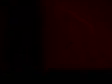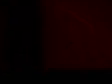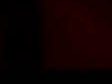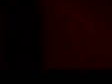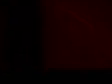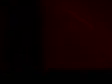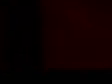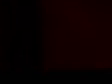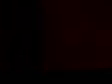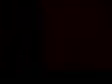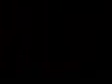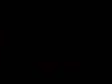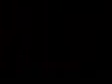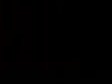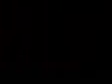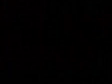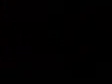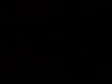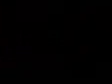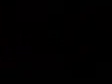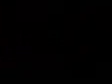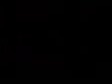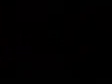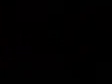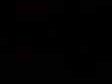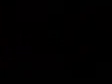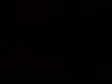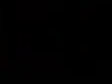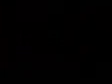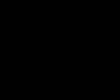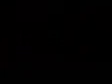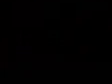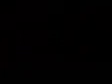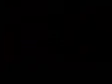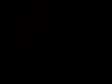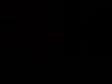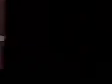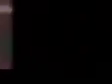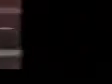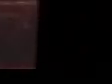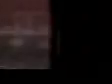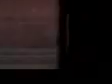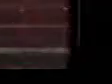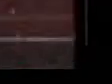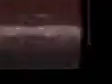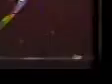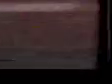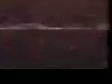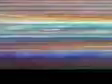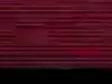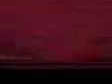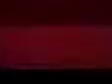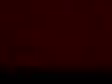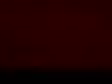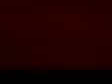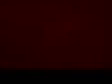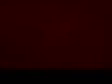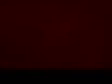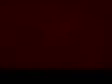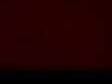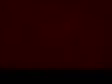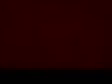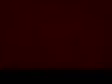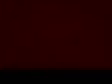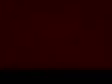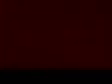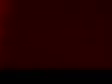same sins. I was ashamed of not becoming who Christ had named me. I wanted a cut for my sins. And so